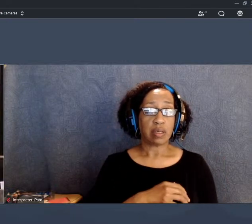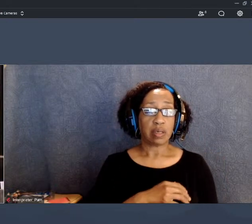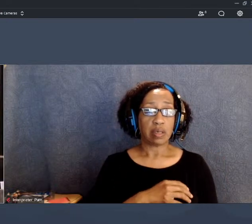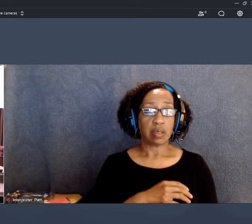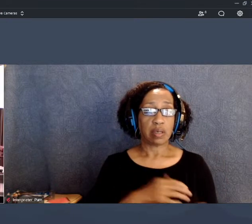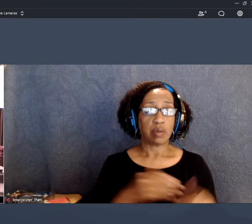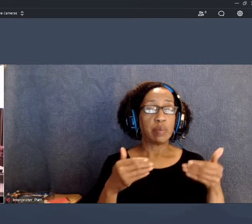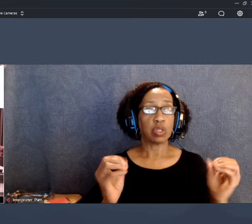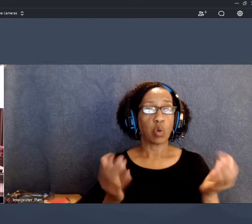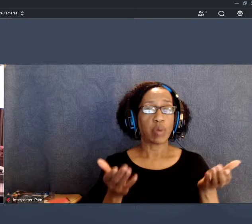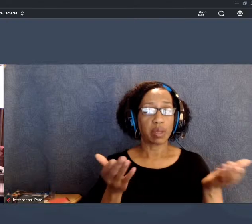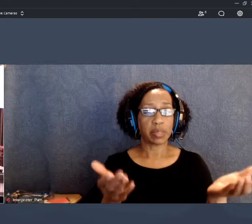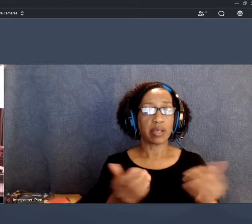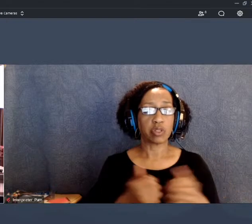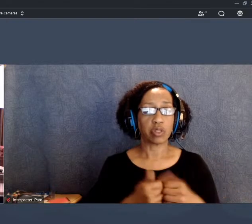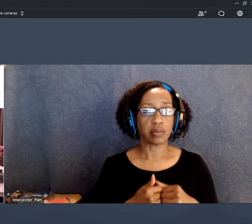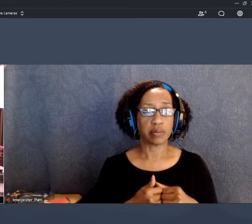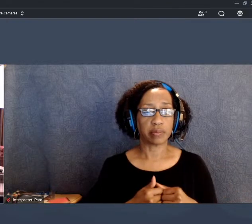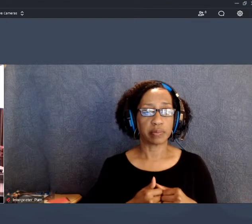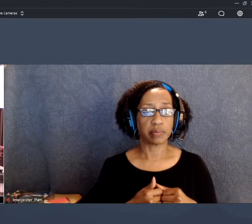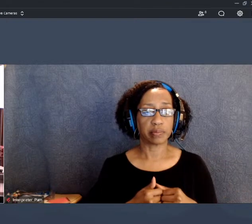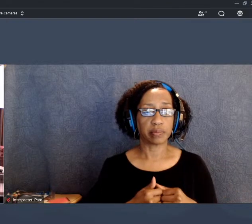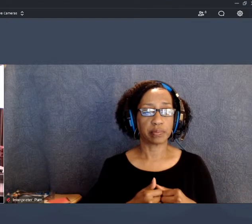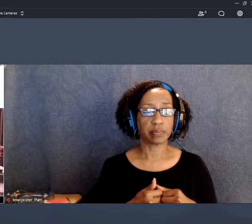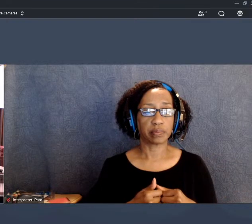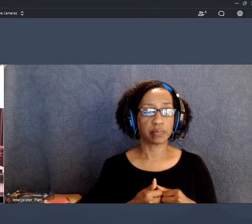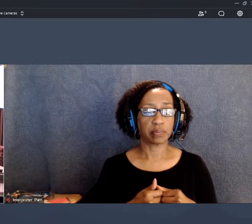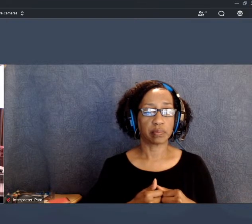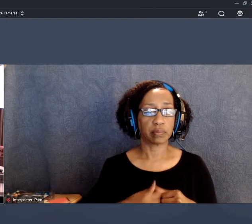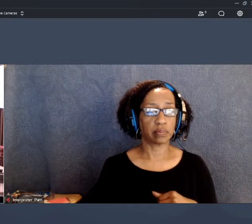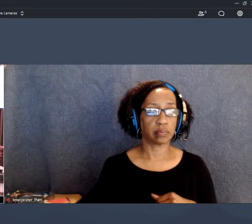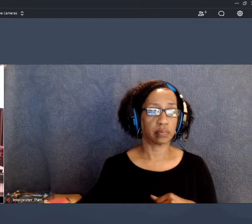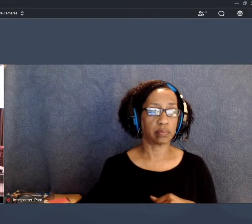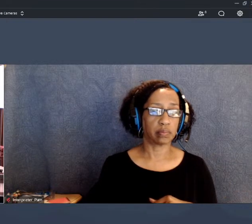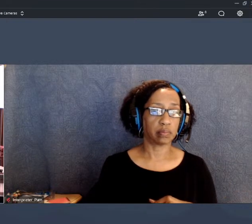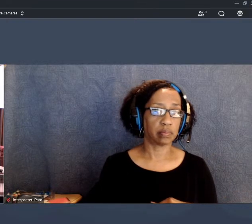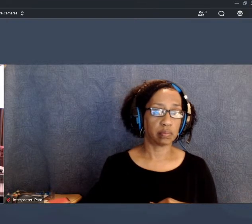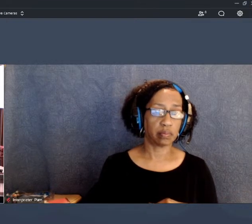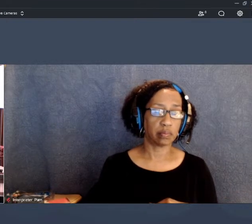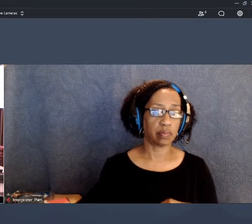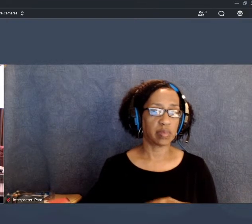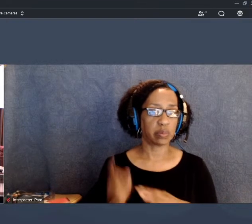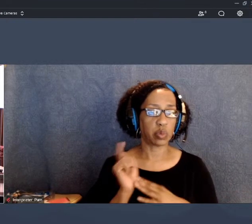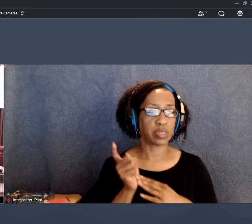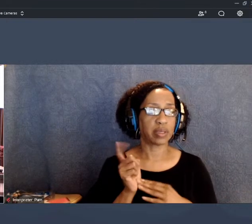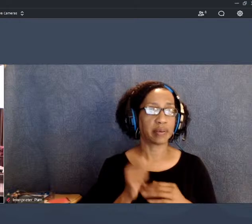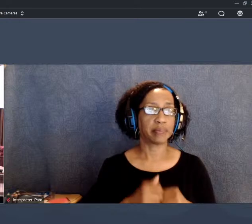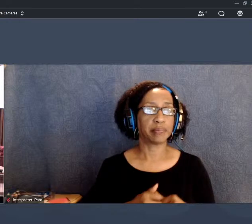recommendation. I can't move. Give me a second.